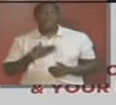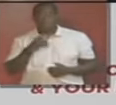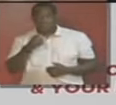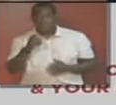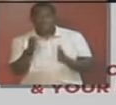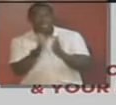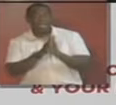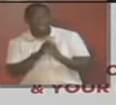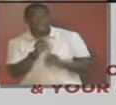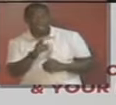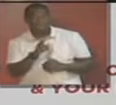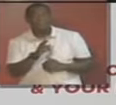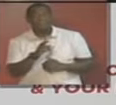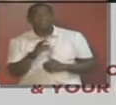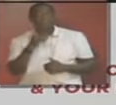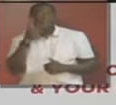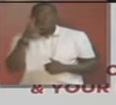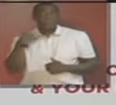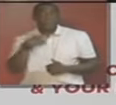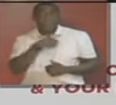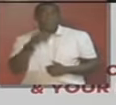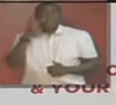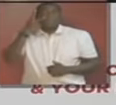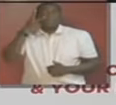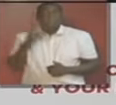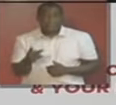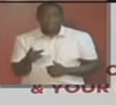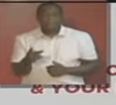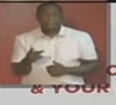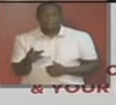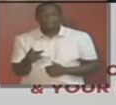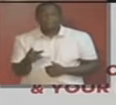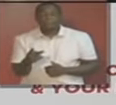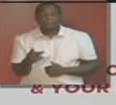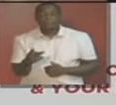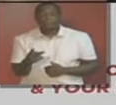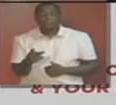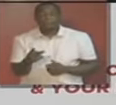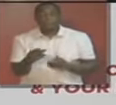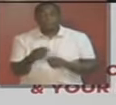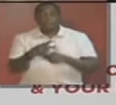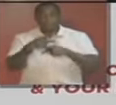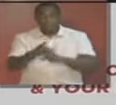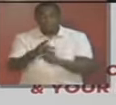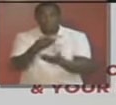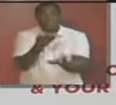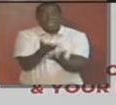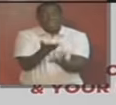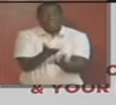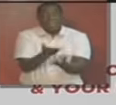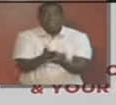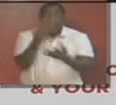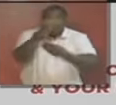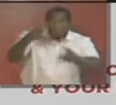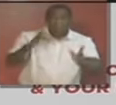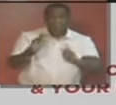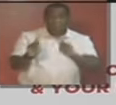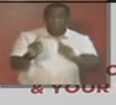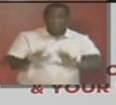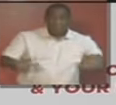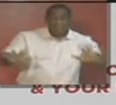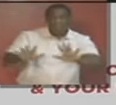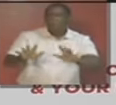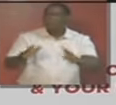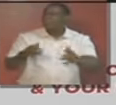because we have seen where we produce the evidence, we put information into the public domain, but yet